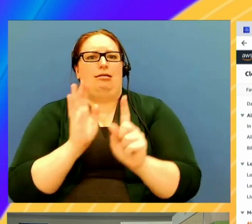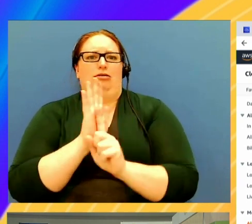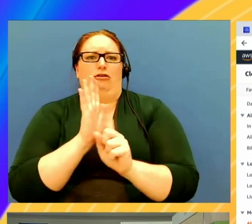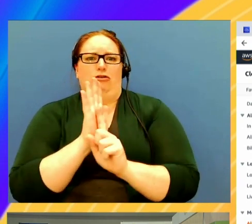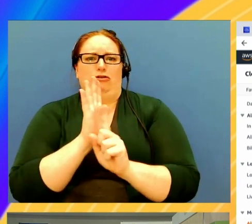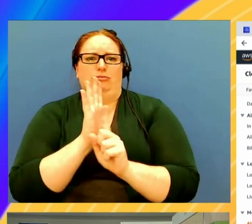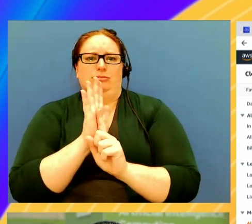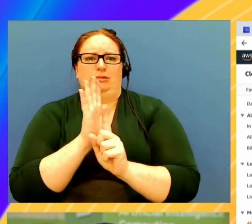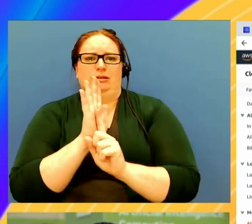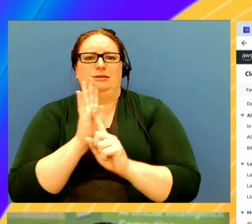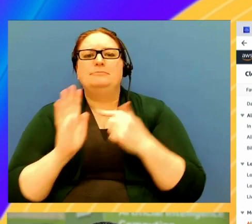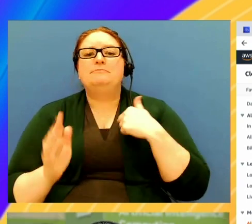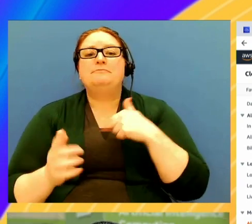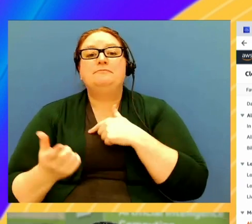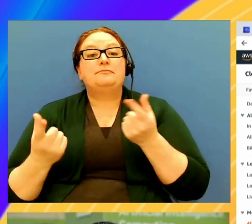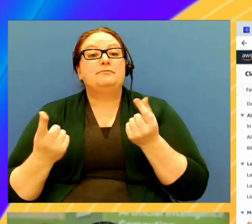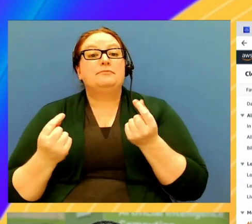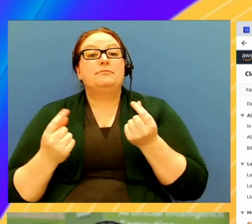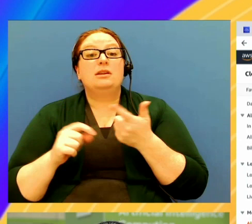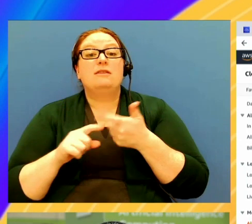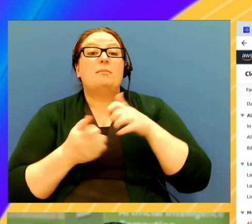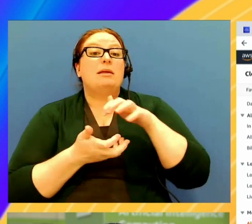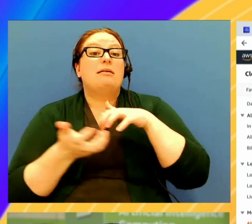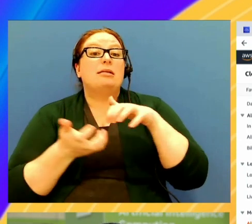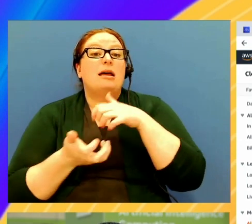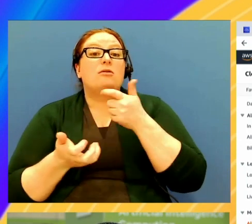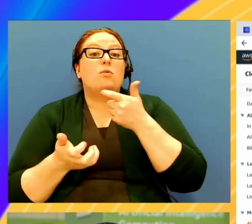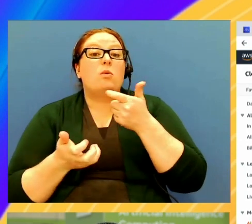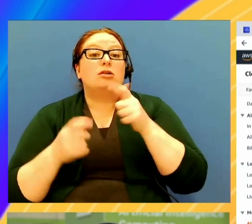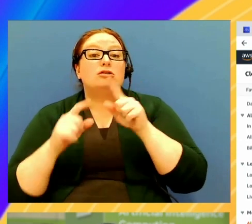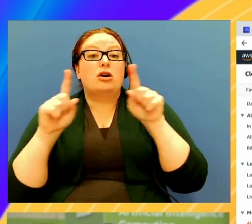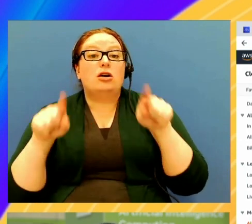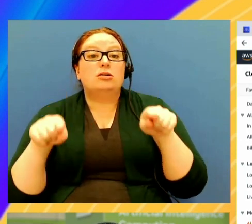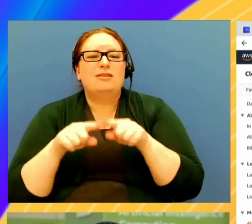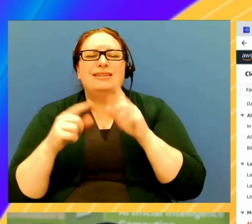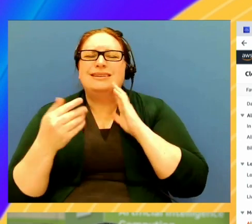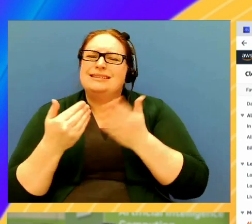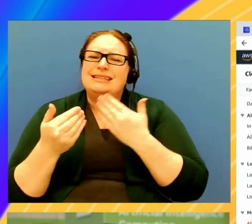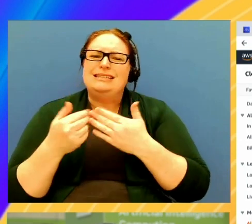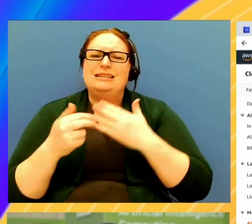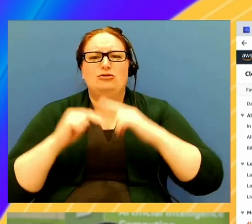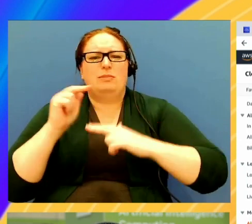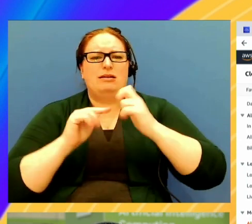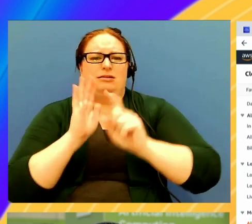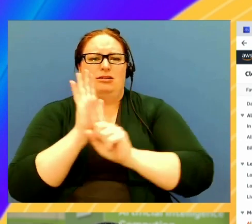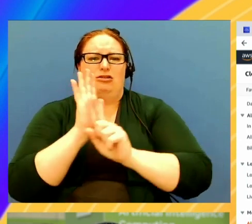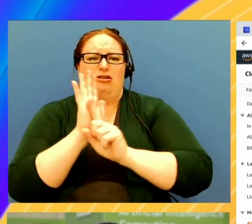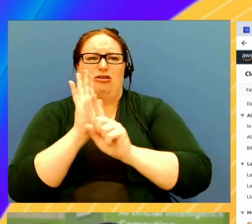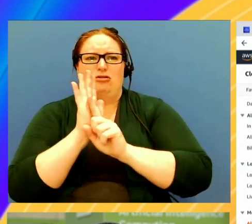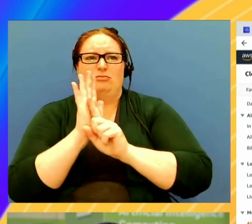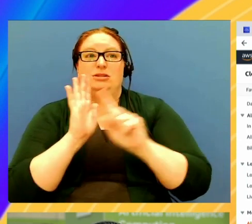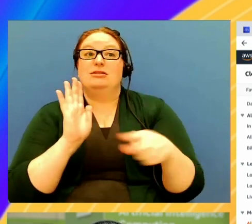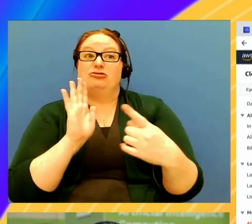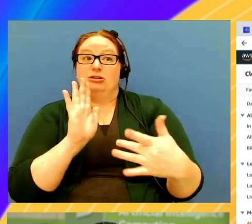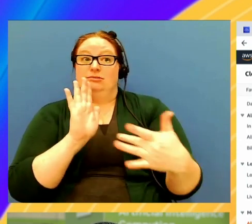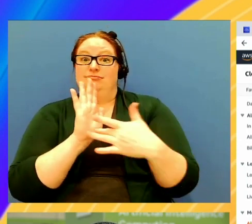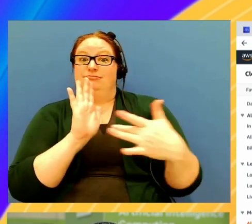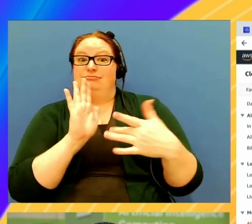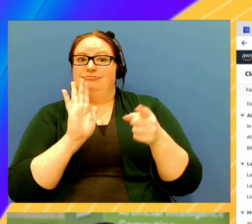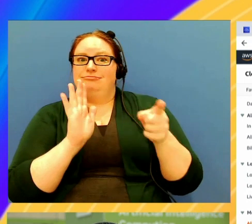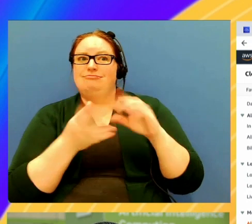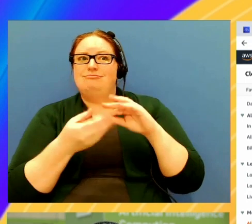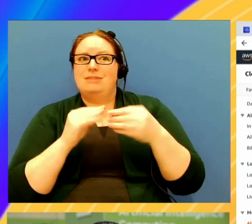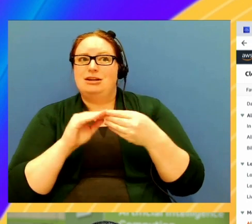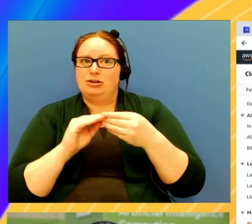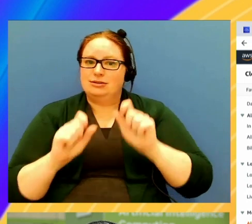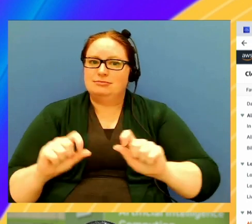what we can do is, like from the Cloudwatch console, it becomes really easy to build these alarms. All you have to do is just click these metrics, then go to the graph